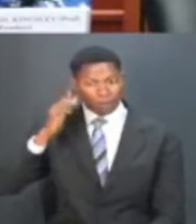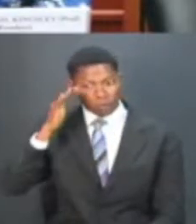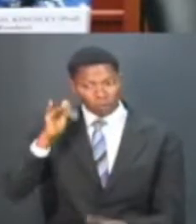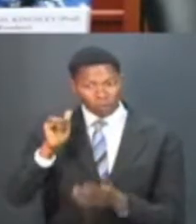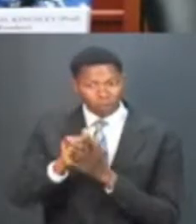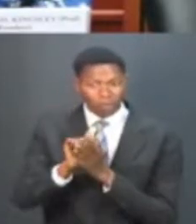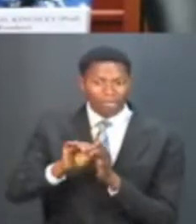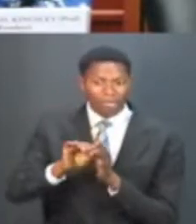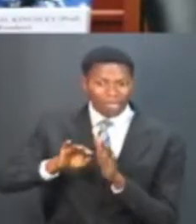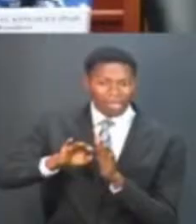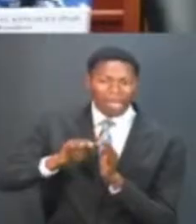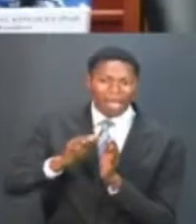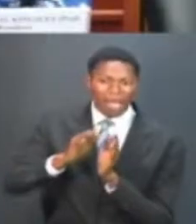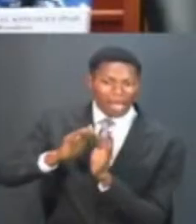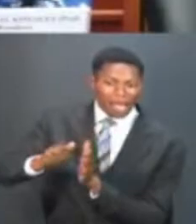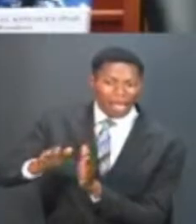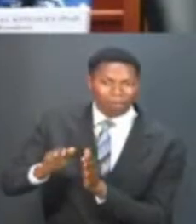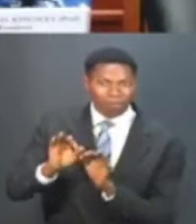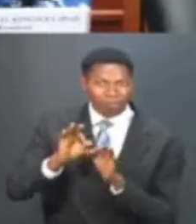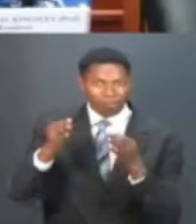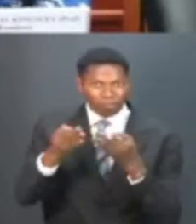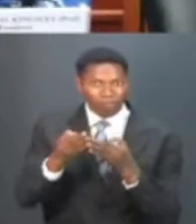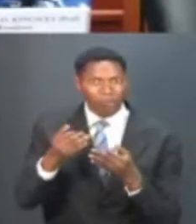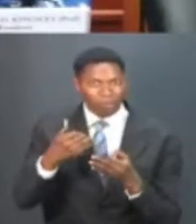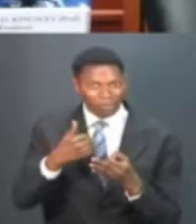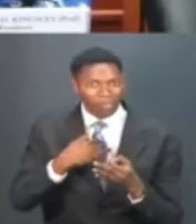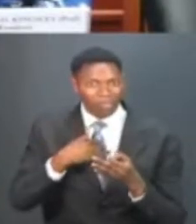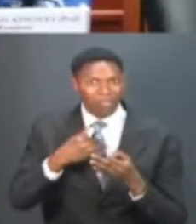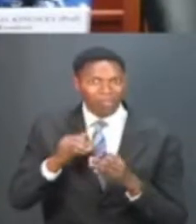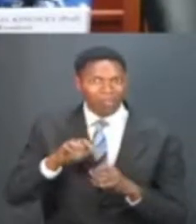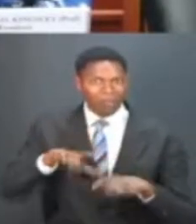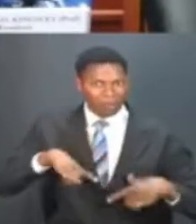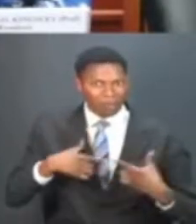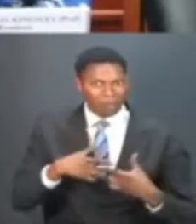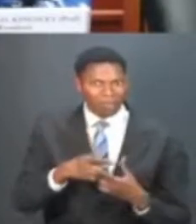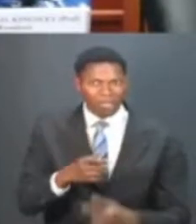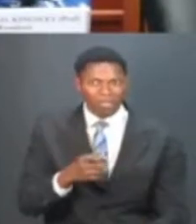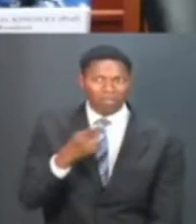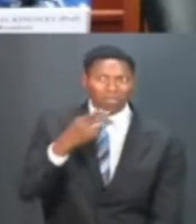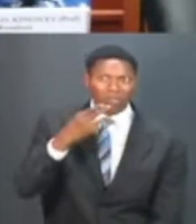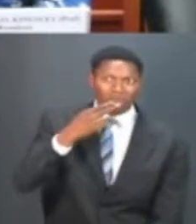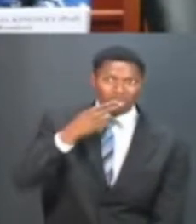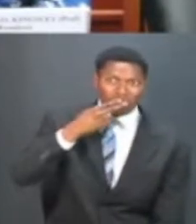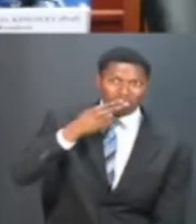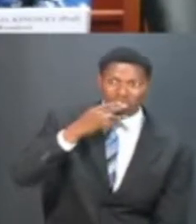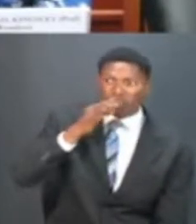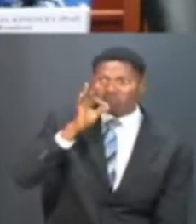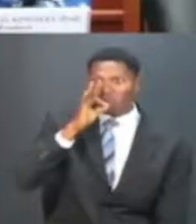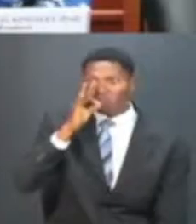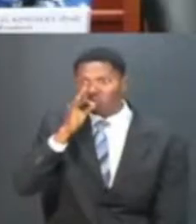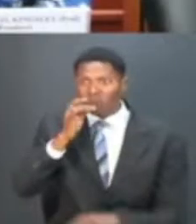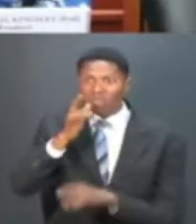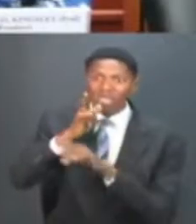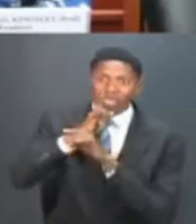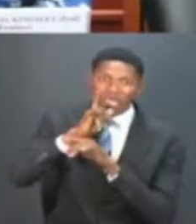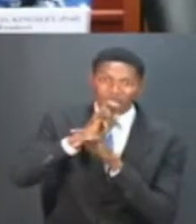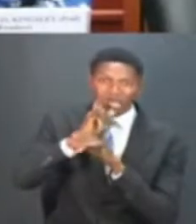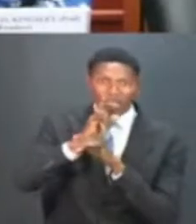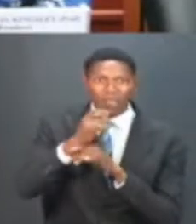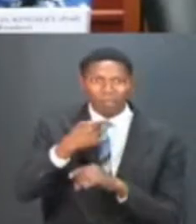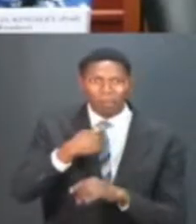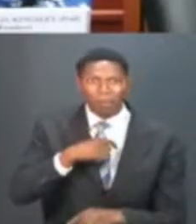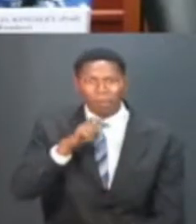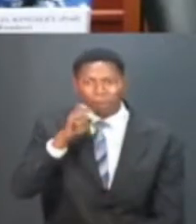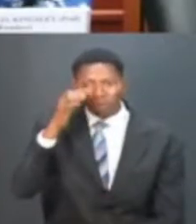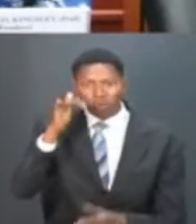family predisposition, lifestyle, the alcohol, the smoking, and Mr. Speaker, we're looking forward to a point that you may launch an initiative that